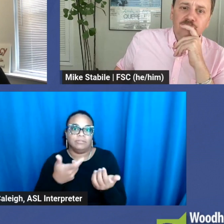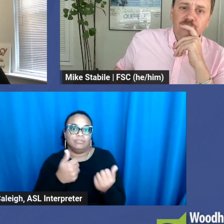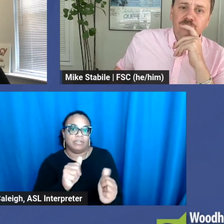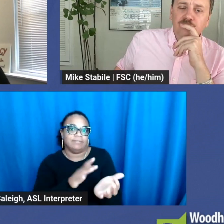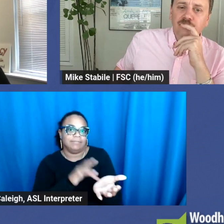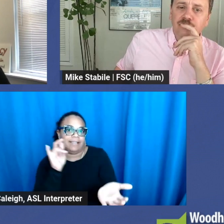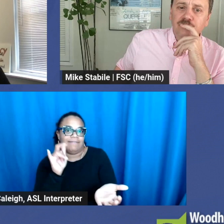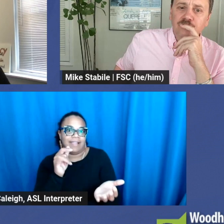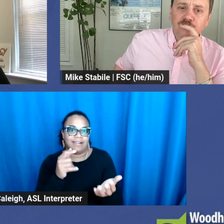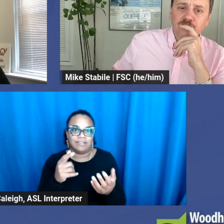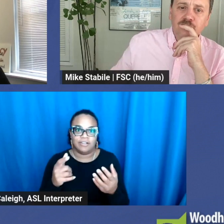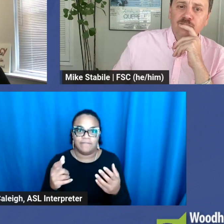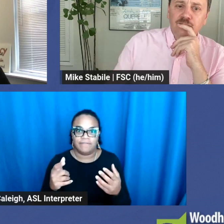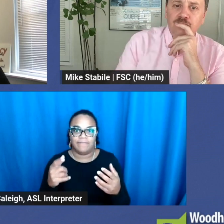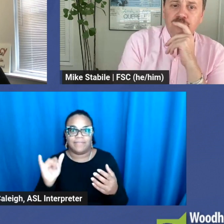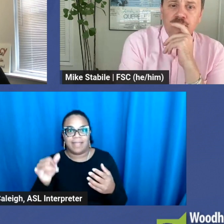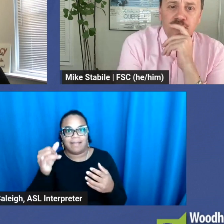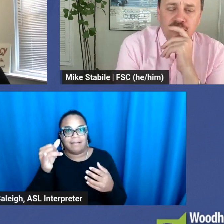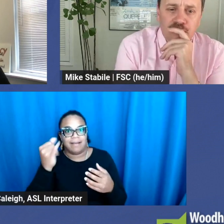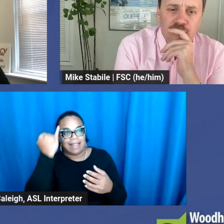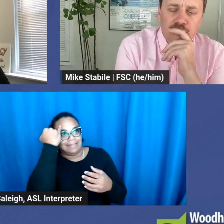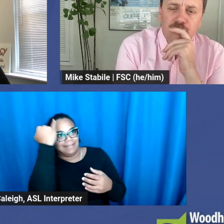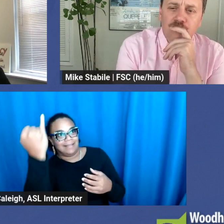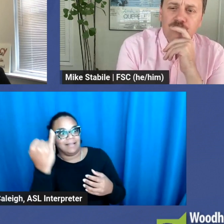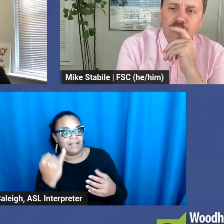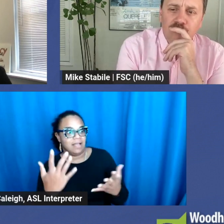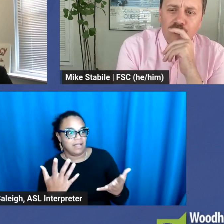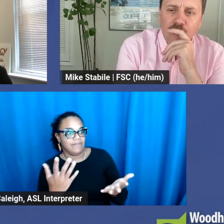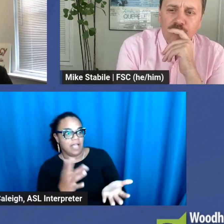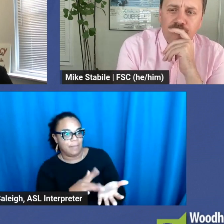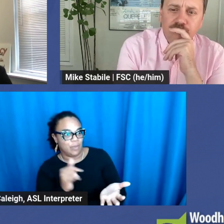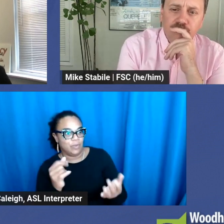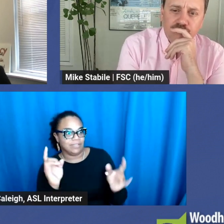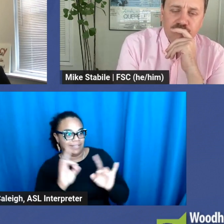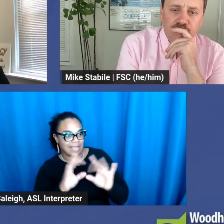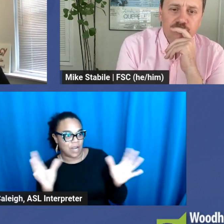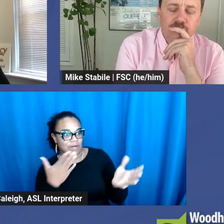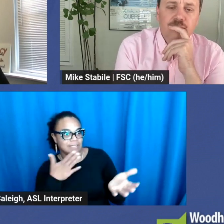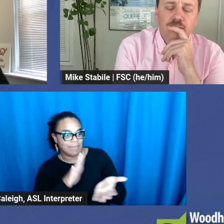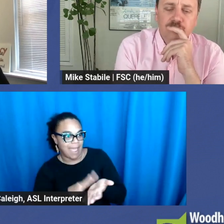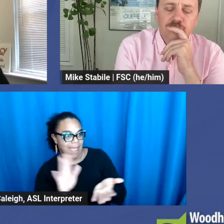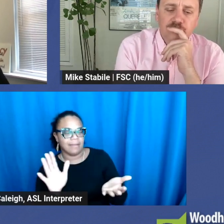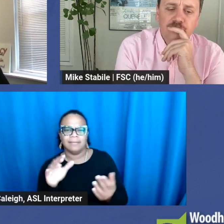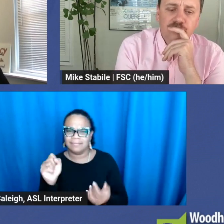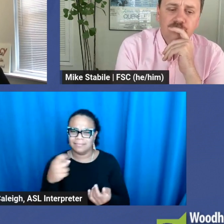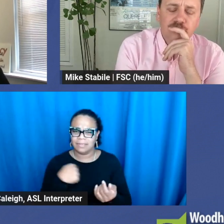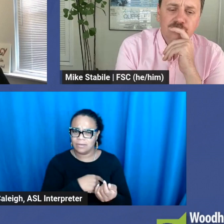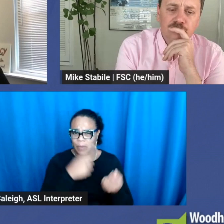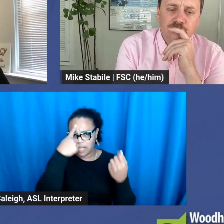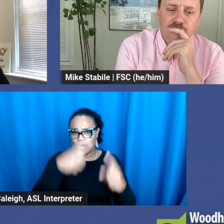and terror and those things are bad. We can all agree on that, but it's